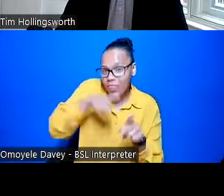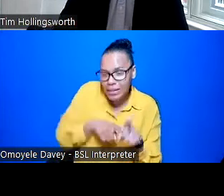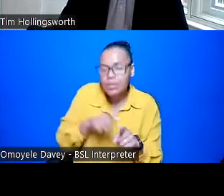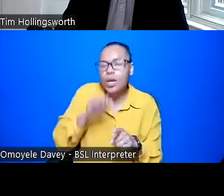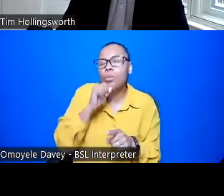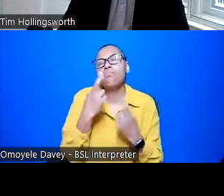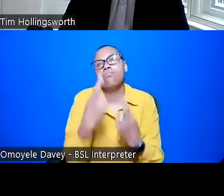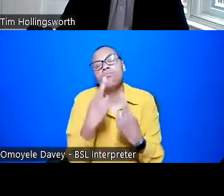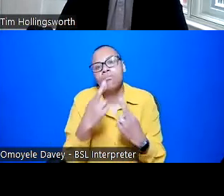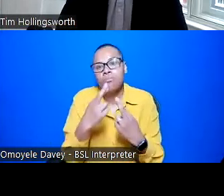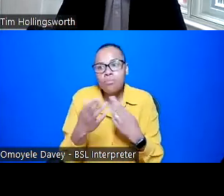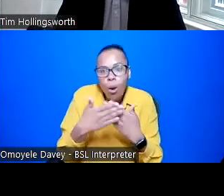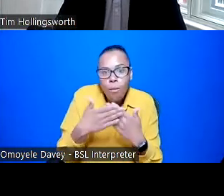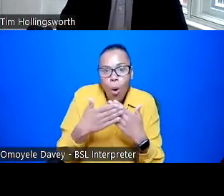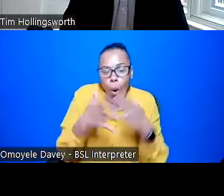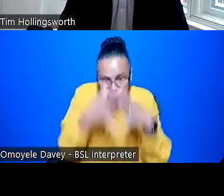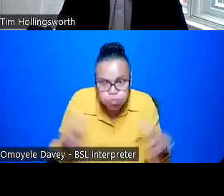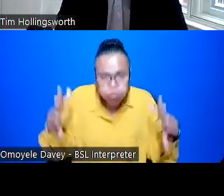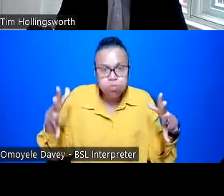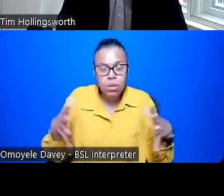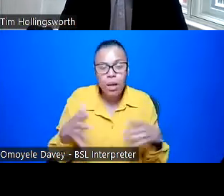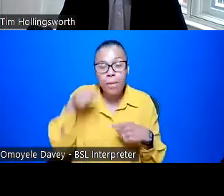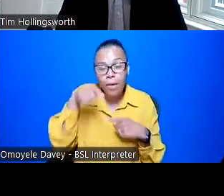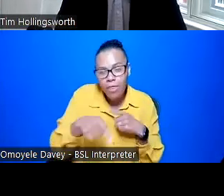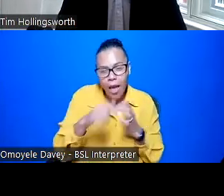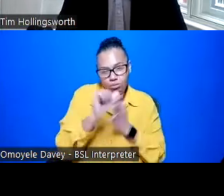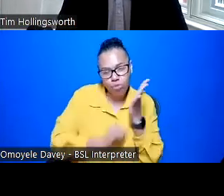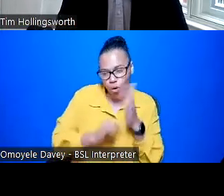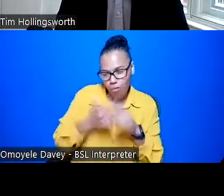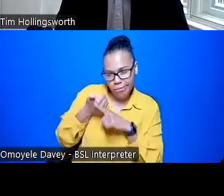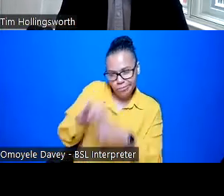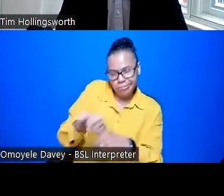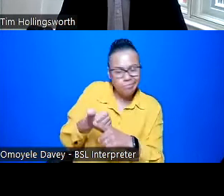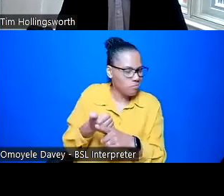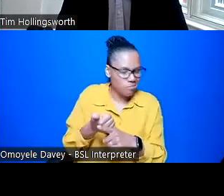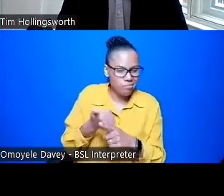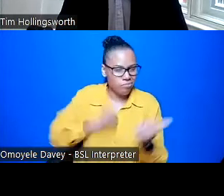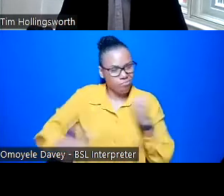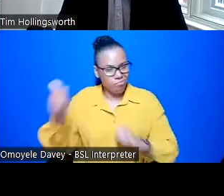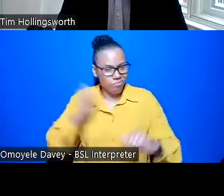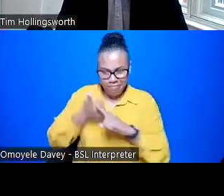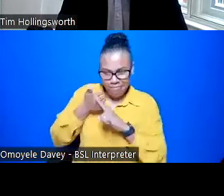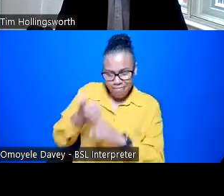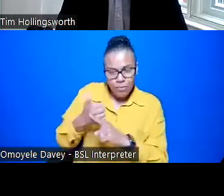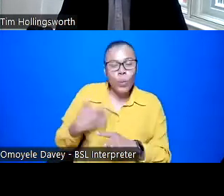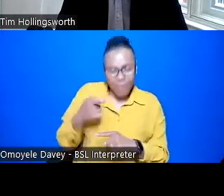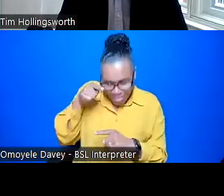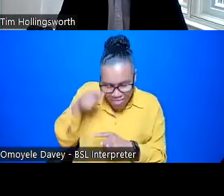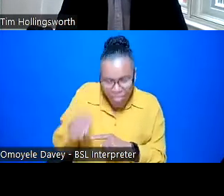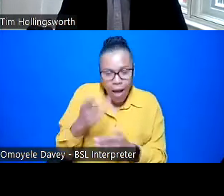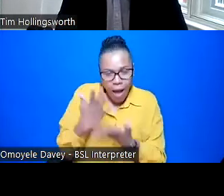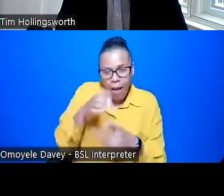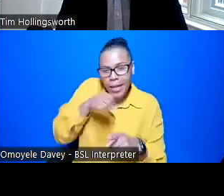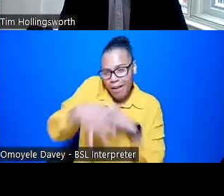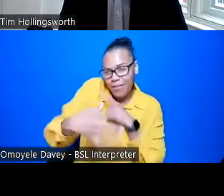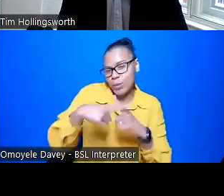figures. But that programme is one that we're very proud to continue to support because it's actually making a difference where it's needed most. But